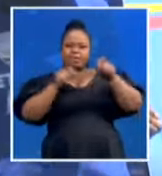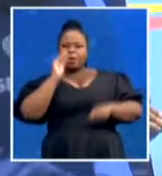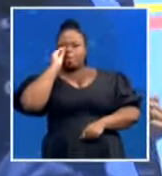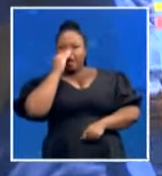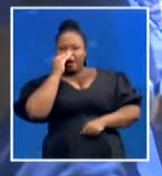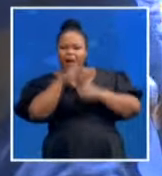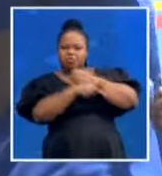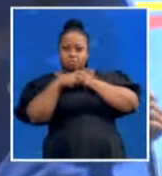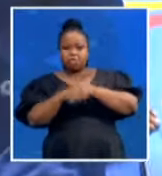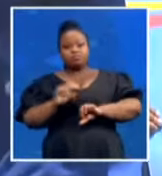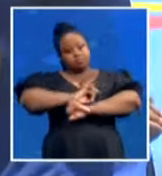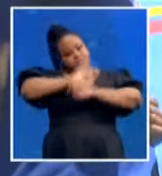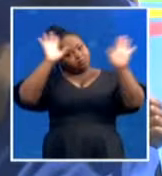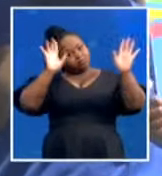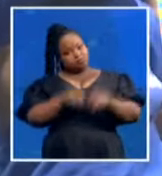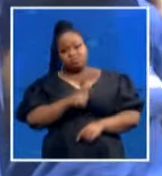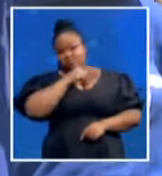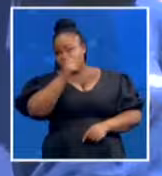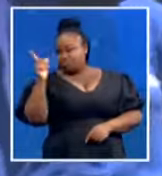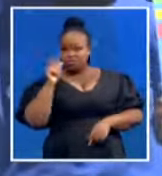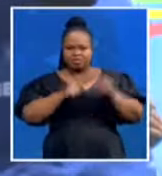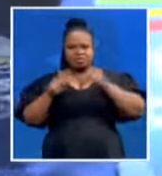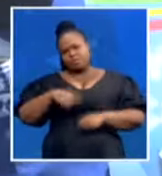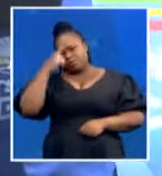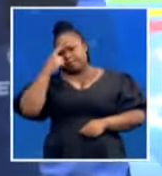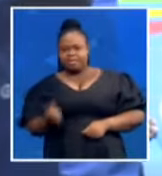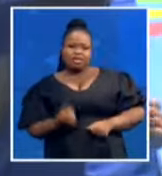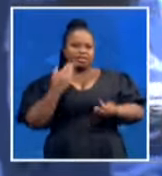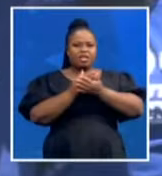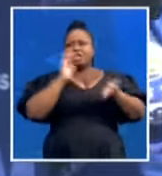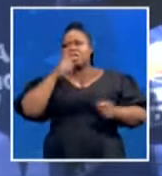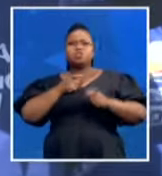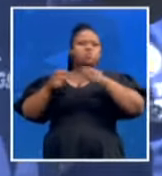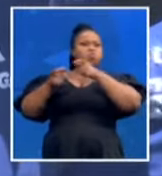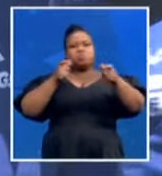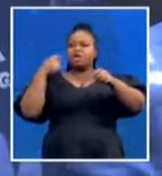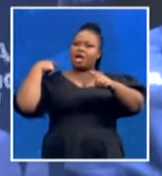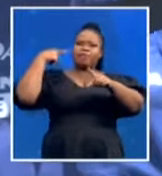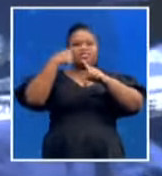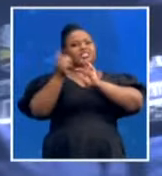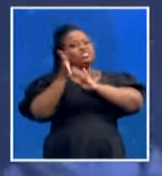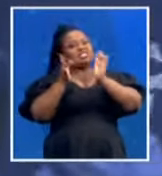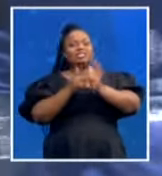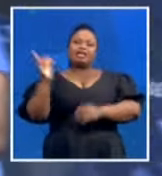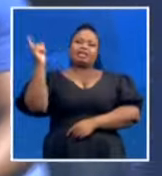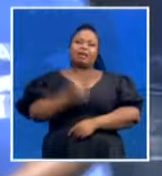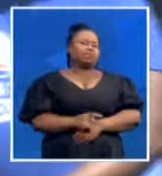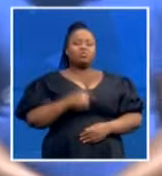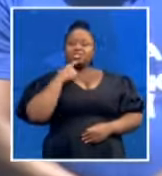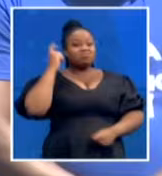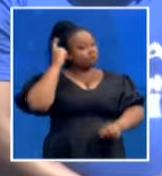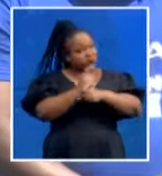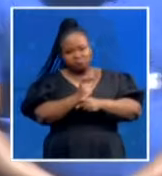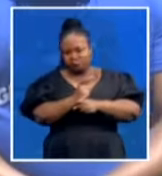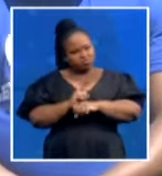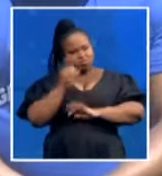who believe that they will rule until Jesus comes. We are saying, asivumi ngedolophu nezixetho zethu.